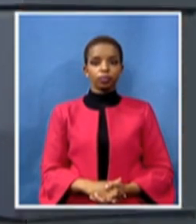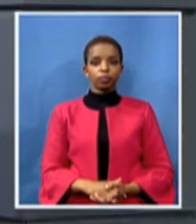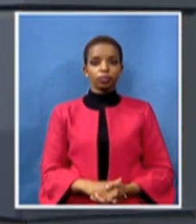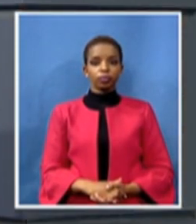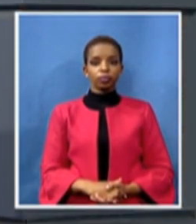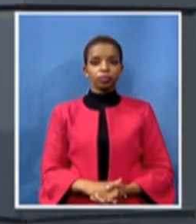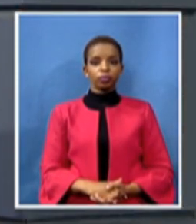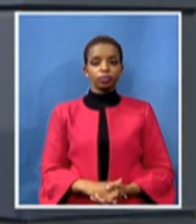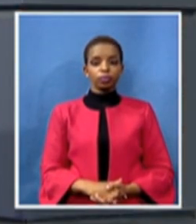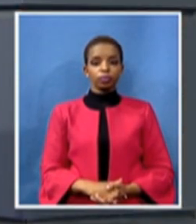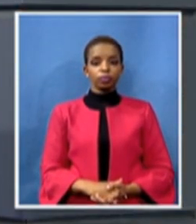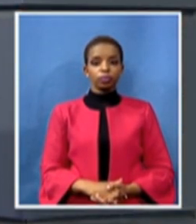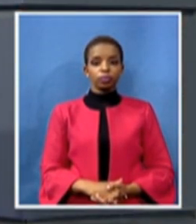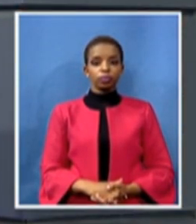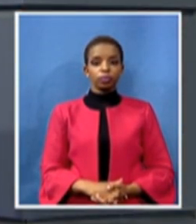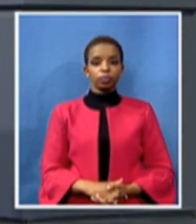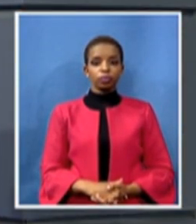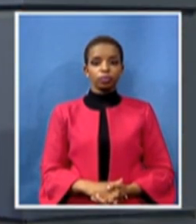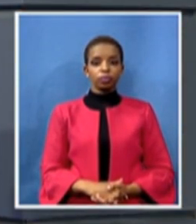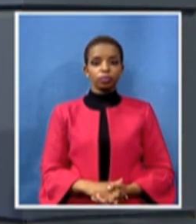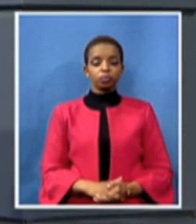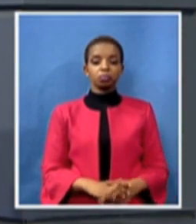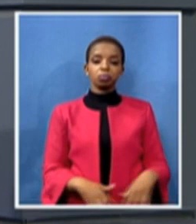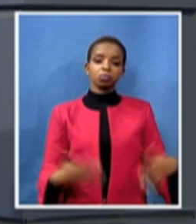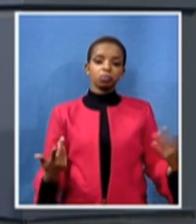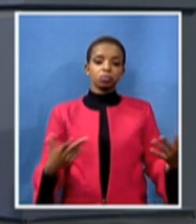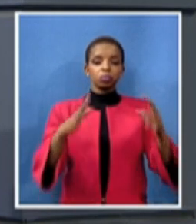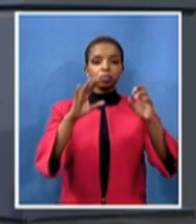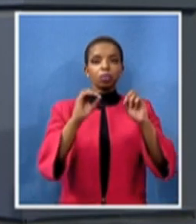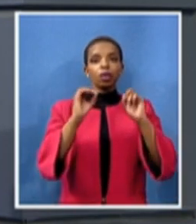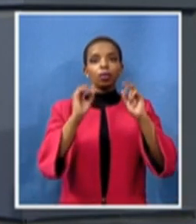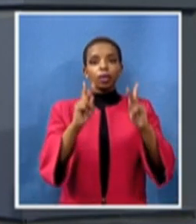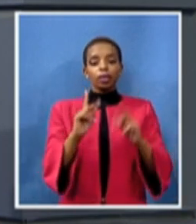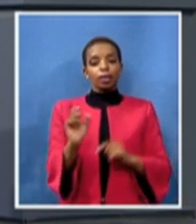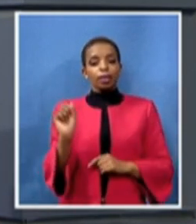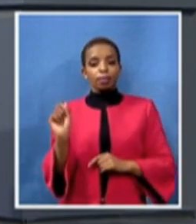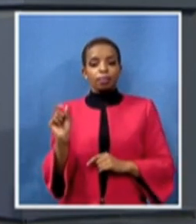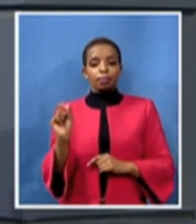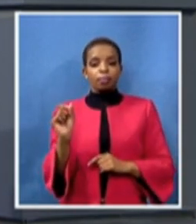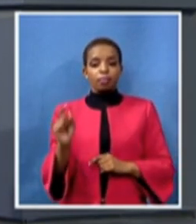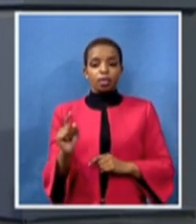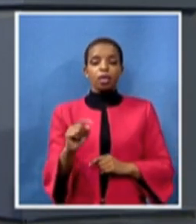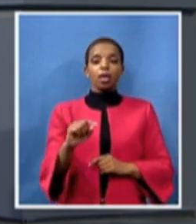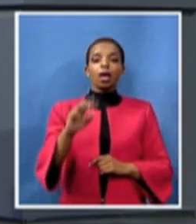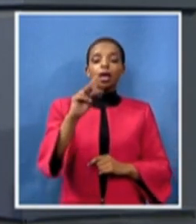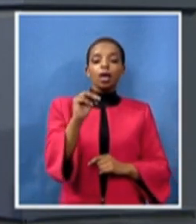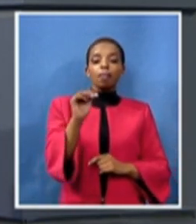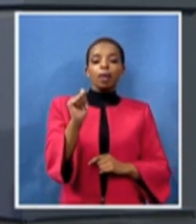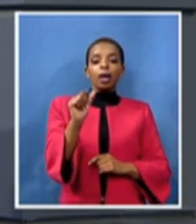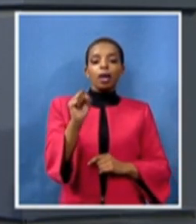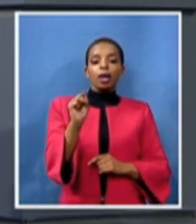All right, that's the Tsietsi Mashinini lecture there. Now, 7 suspects allegedly at the center of the collapse of the VB